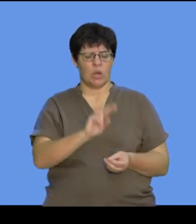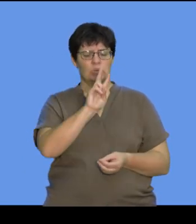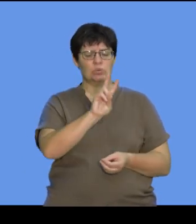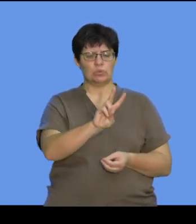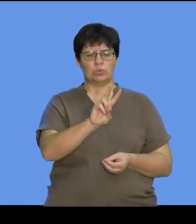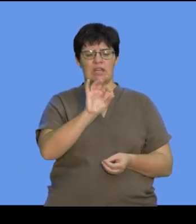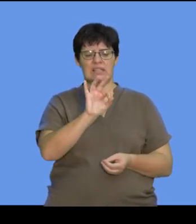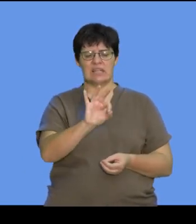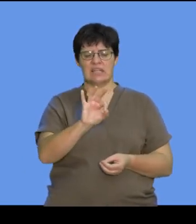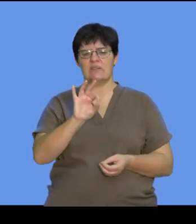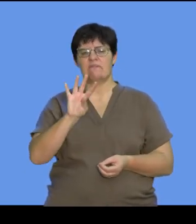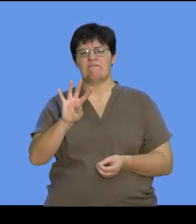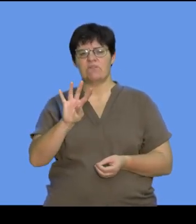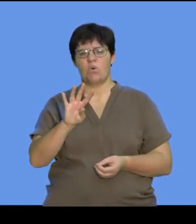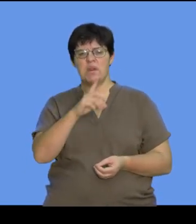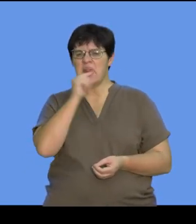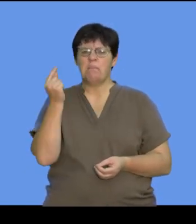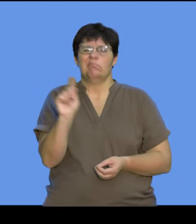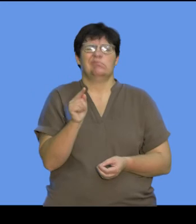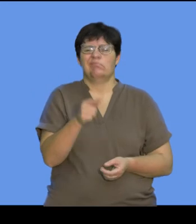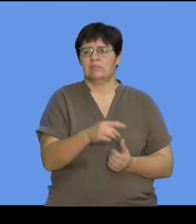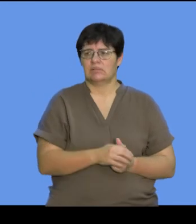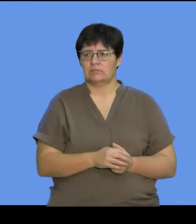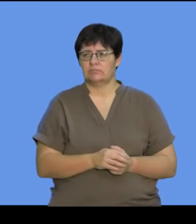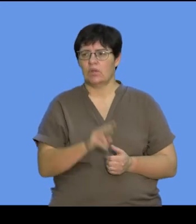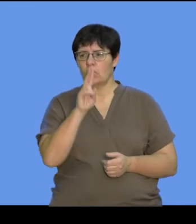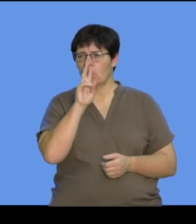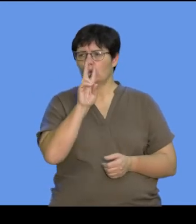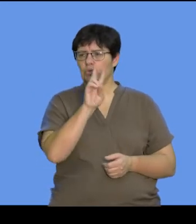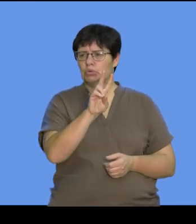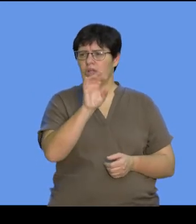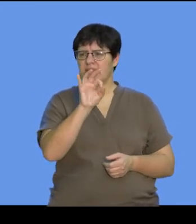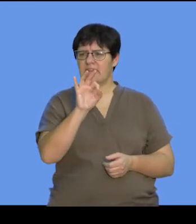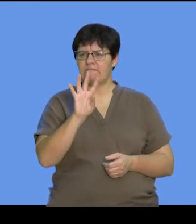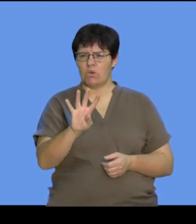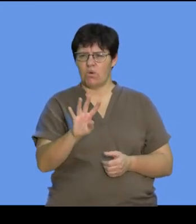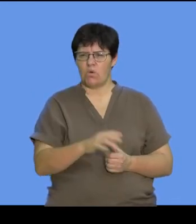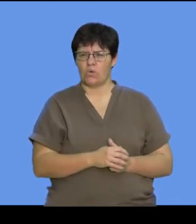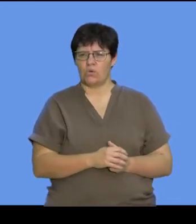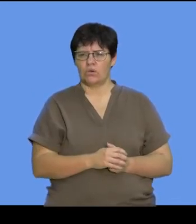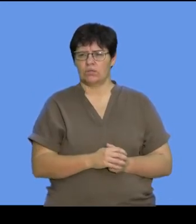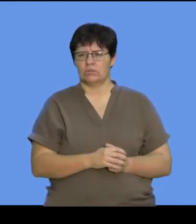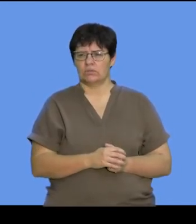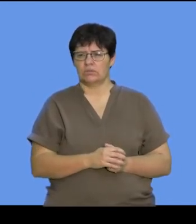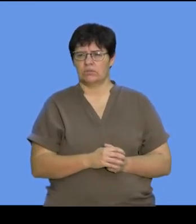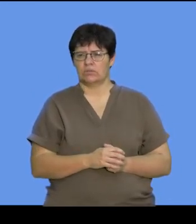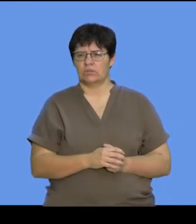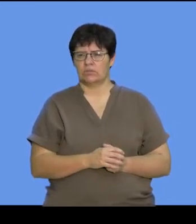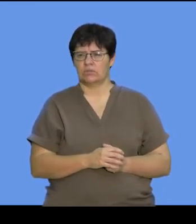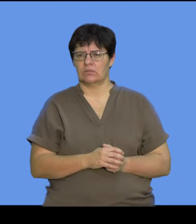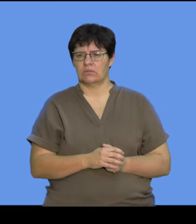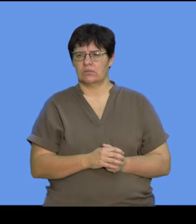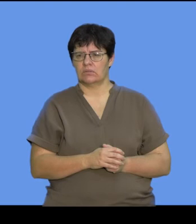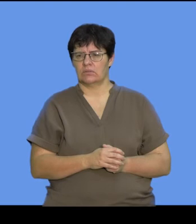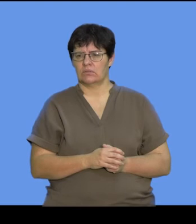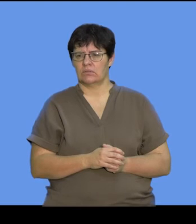parts numbered 2, 3, and 4? So if we look at parts 2, 3, and 4, again, so I'm going